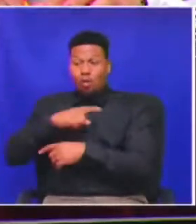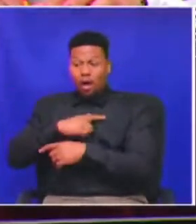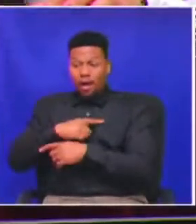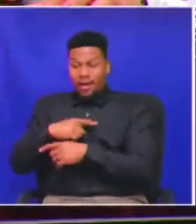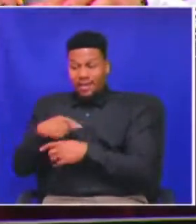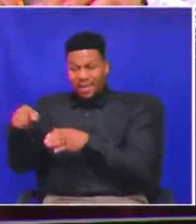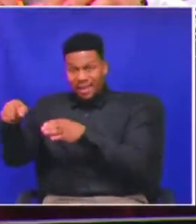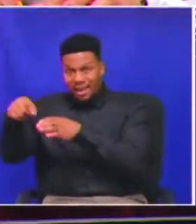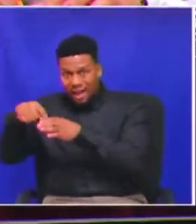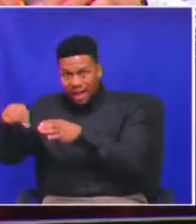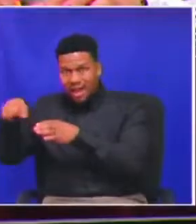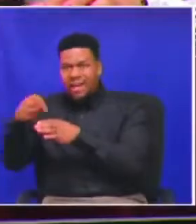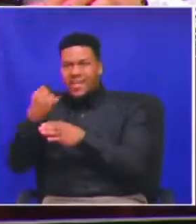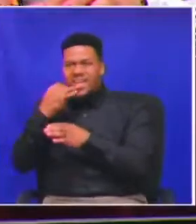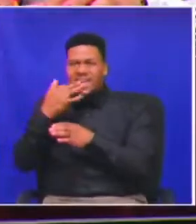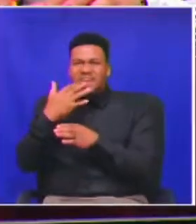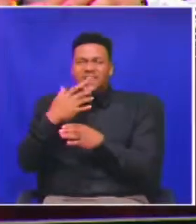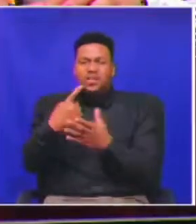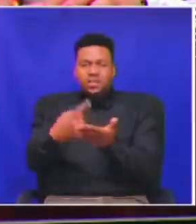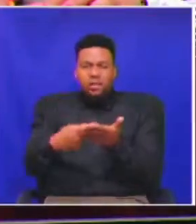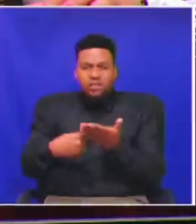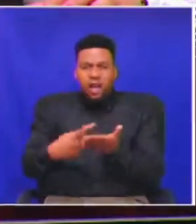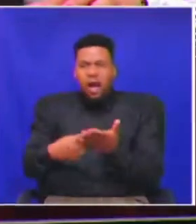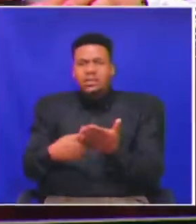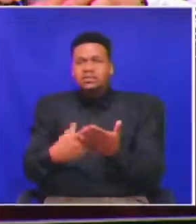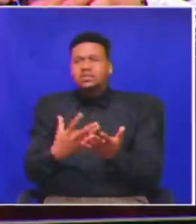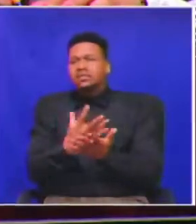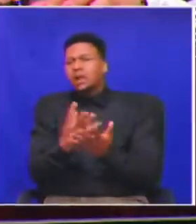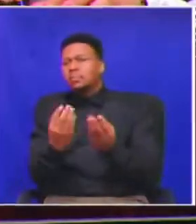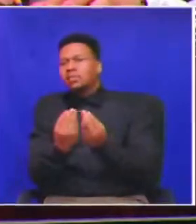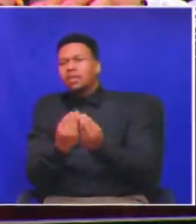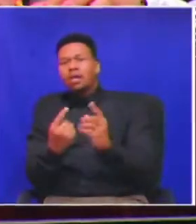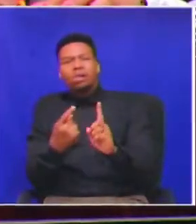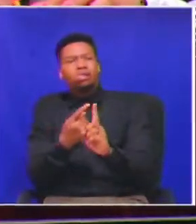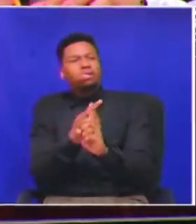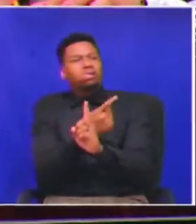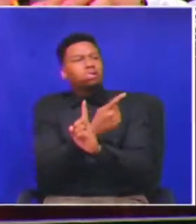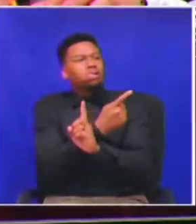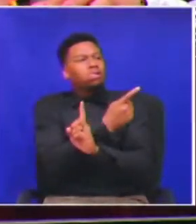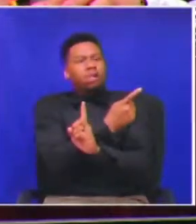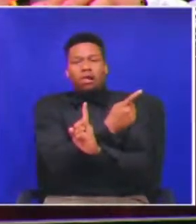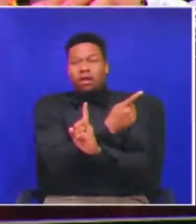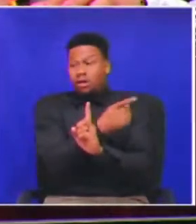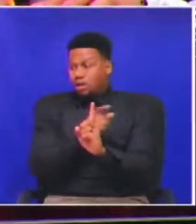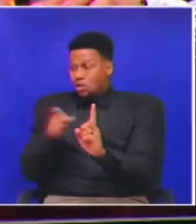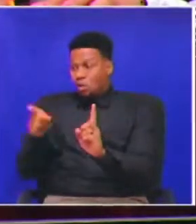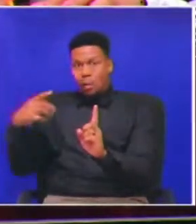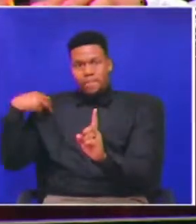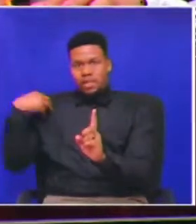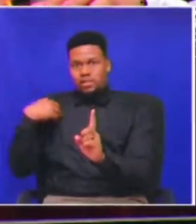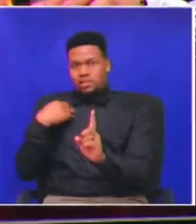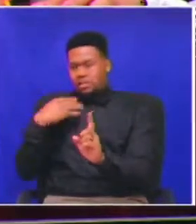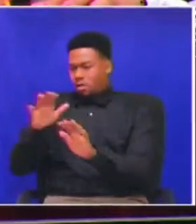not prescribed, say by rules, laws, she will be able to give guidance, and all the chair will be